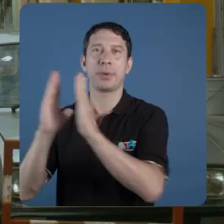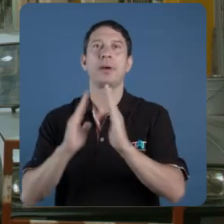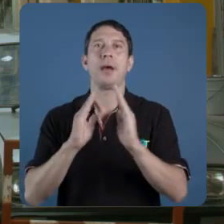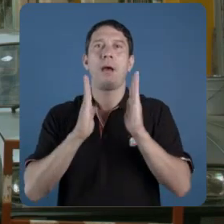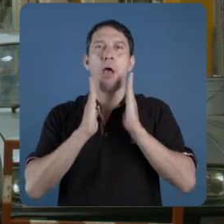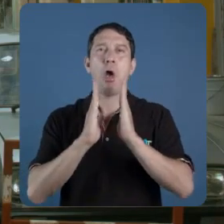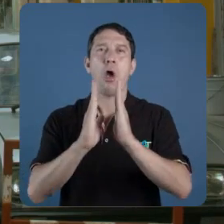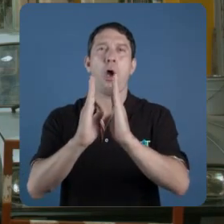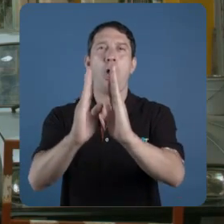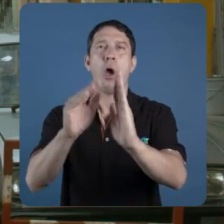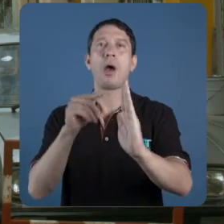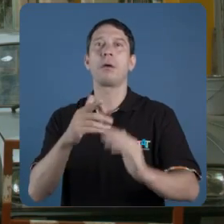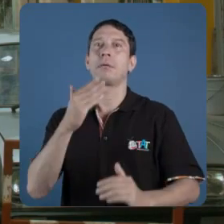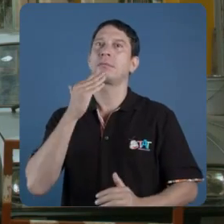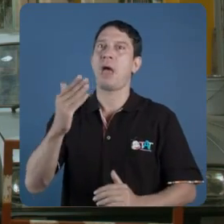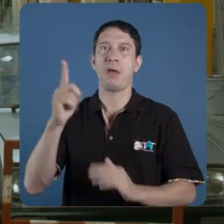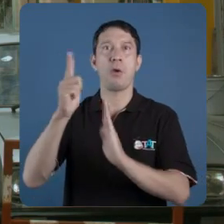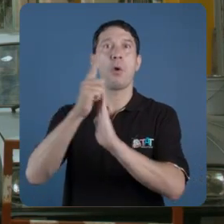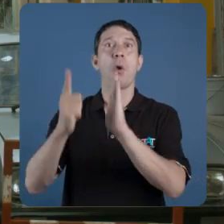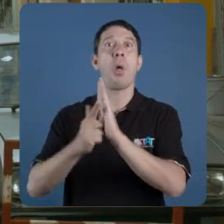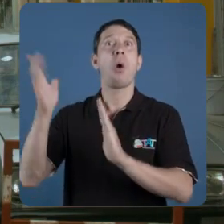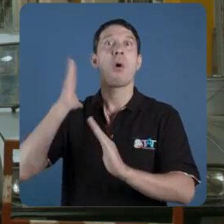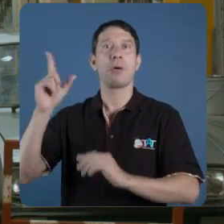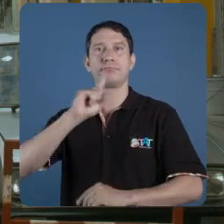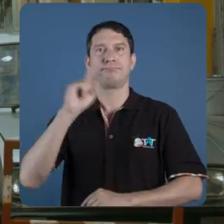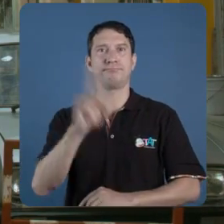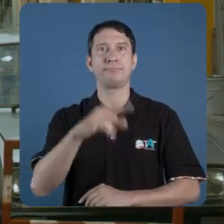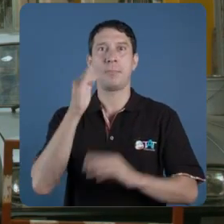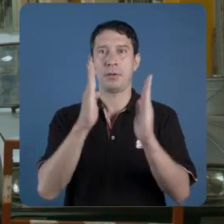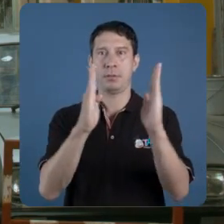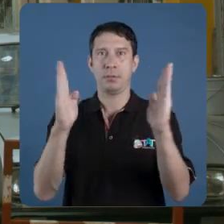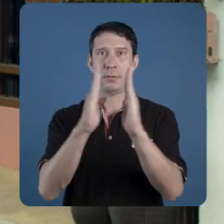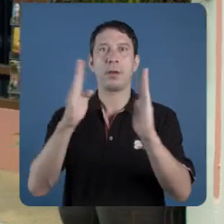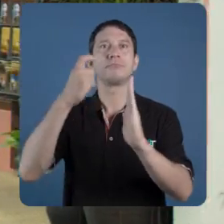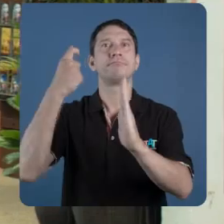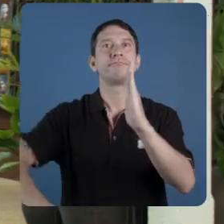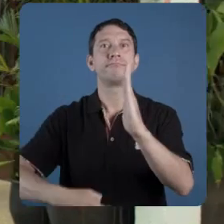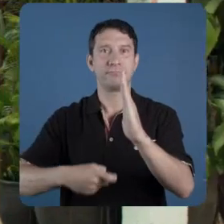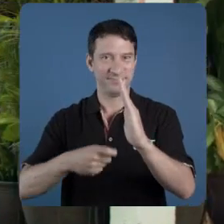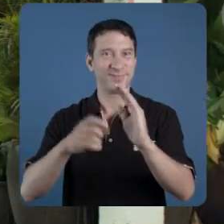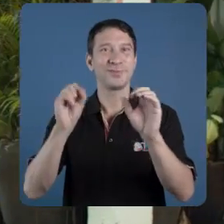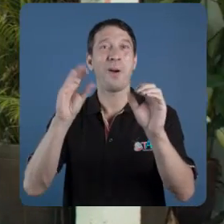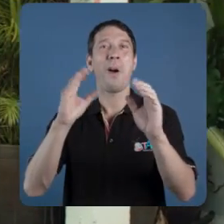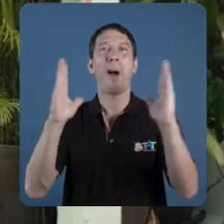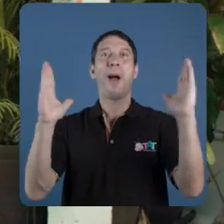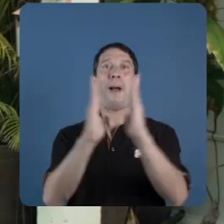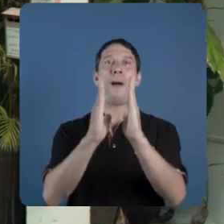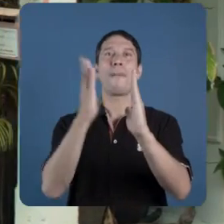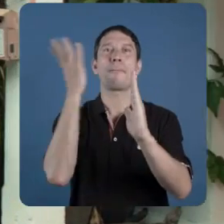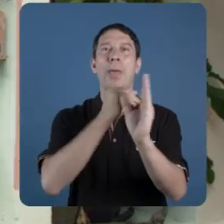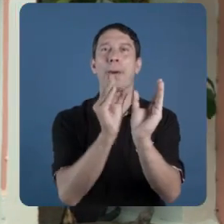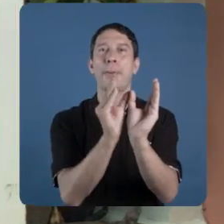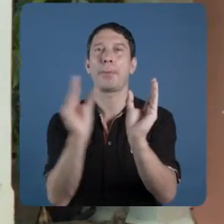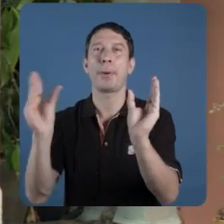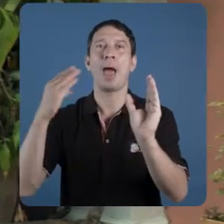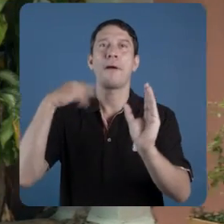Narrow frontages open onto long plots, thanks to old local laws that taxed according to the width of a shophouse. Pitched